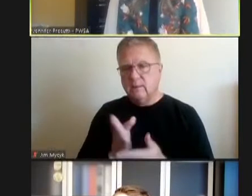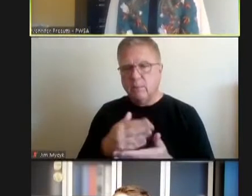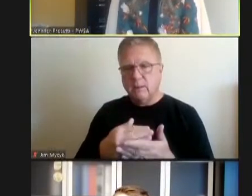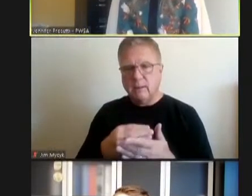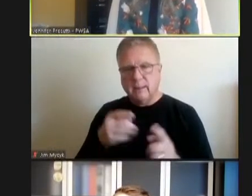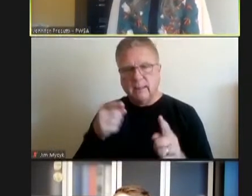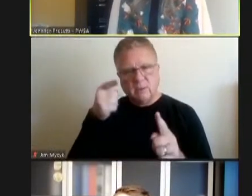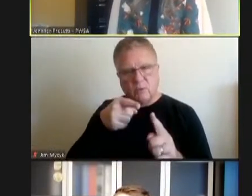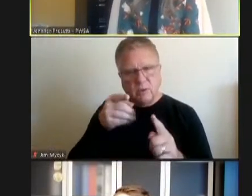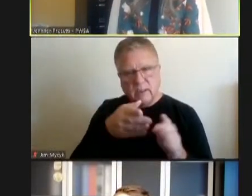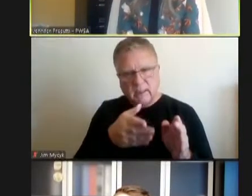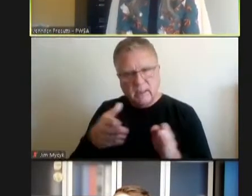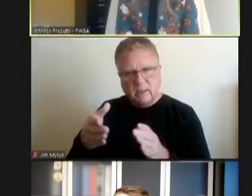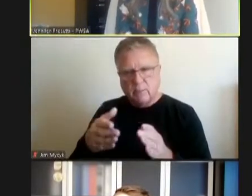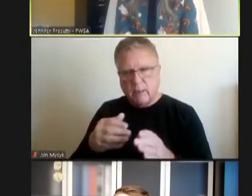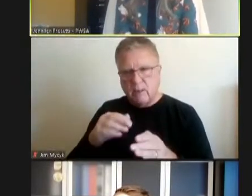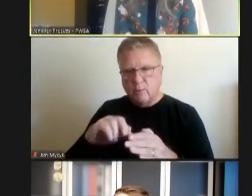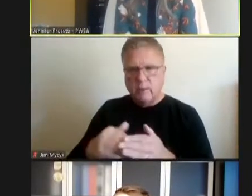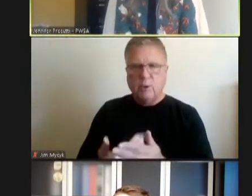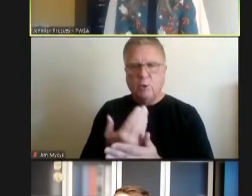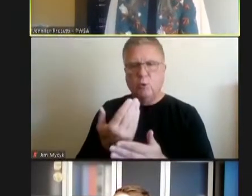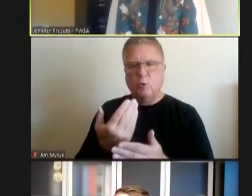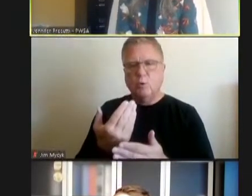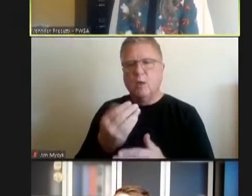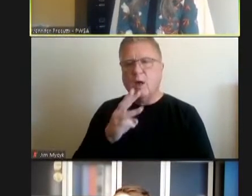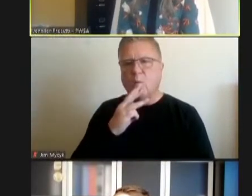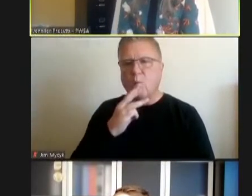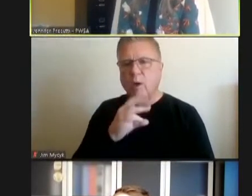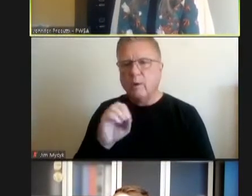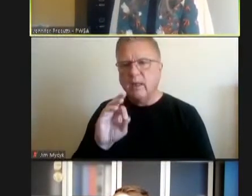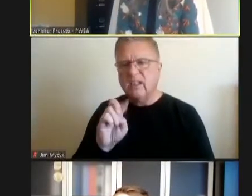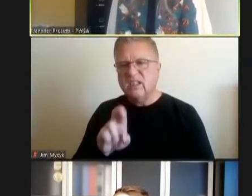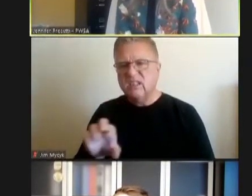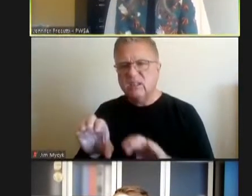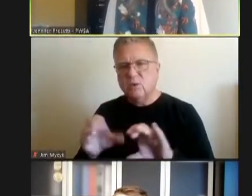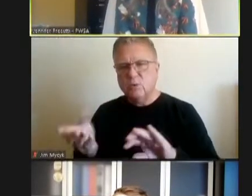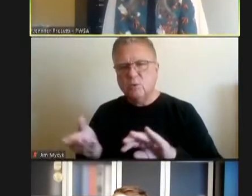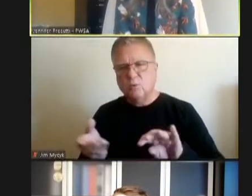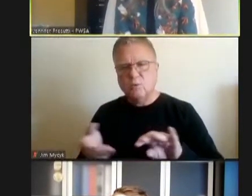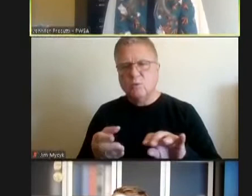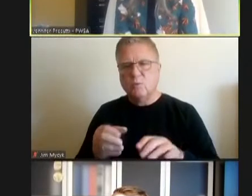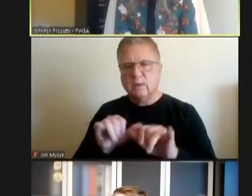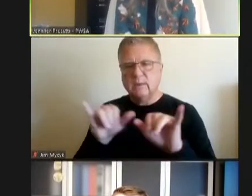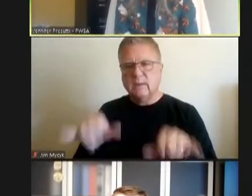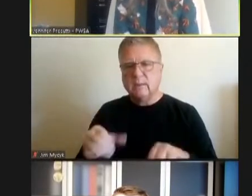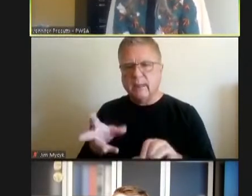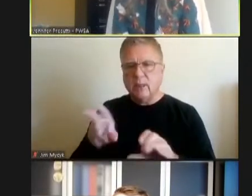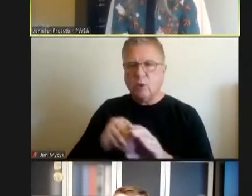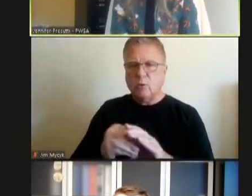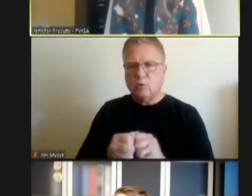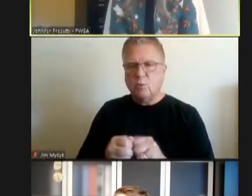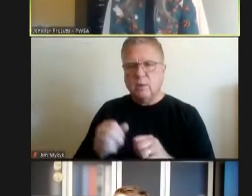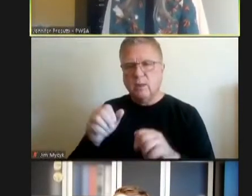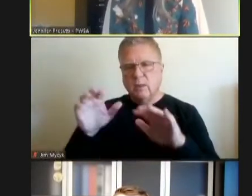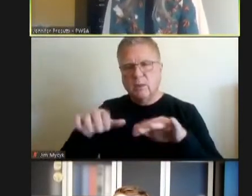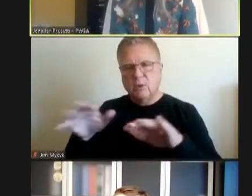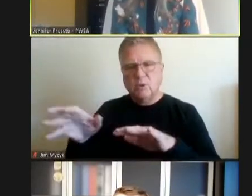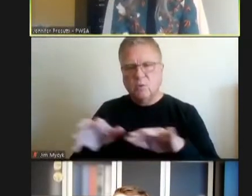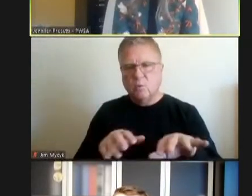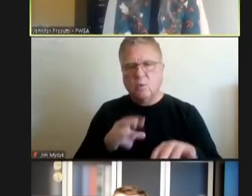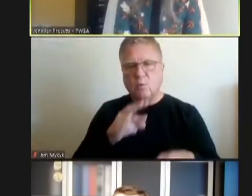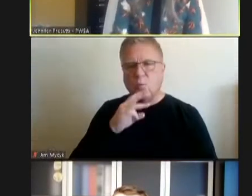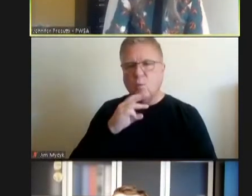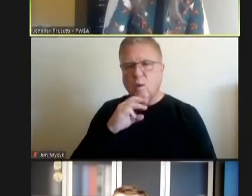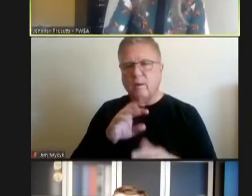plan to renew our water and our sewer systems. And now it also includes with the stormwater fee, stormwater projects as